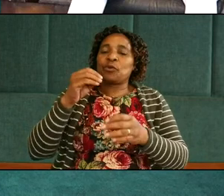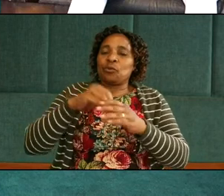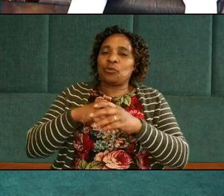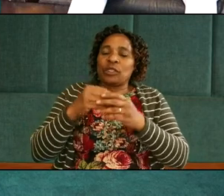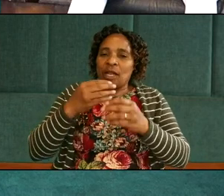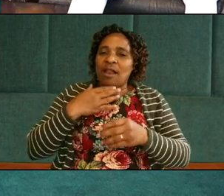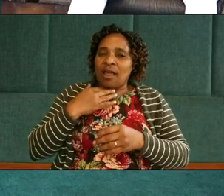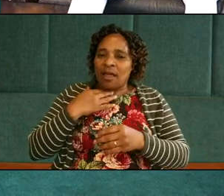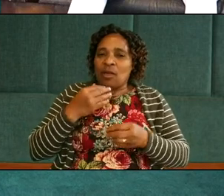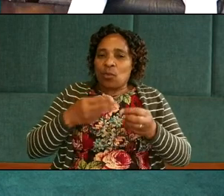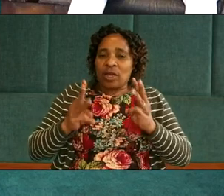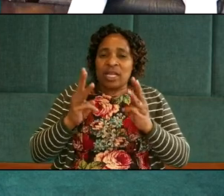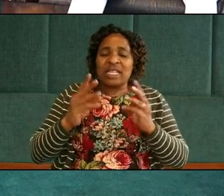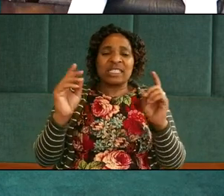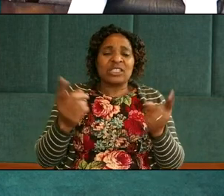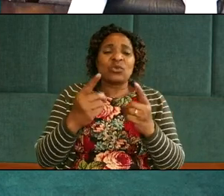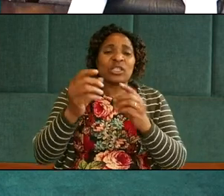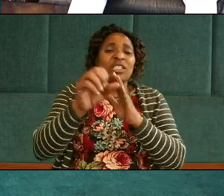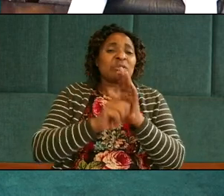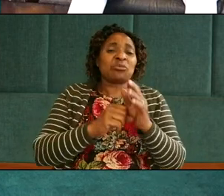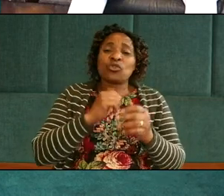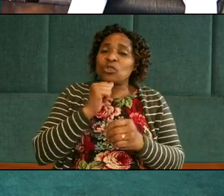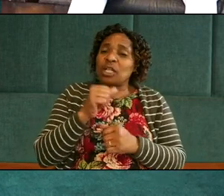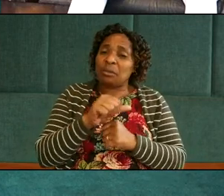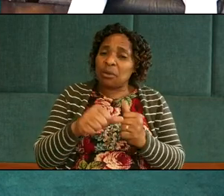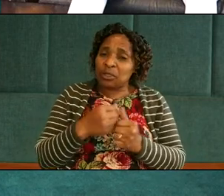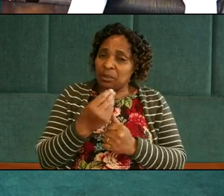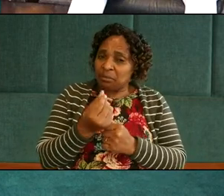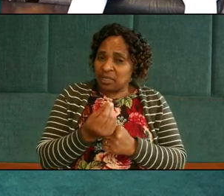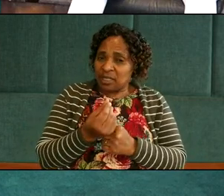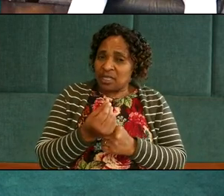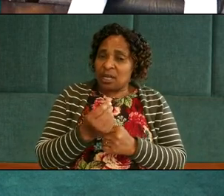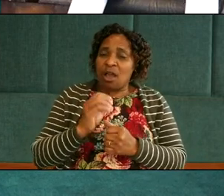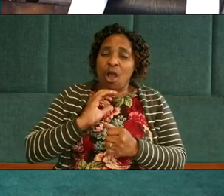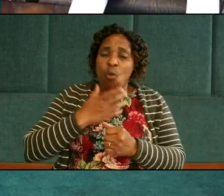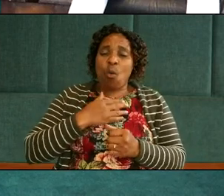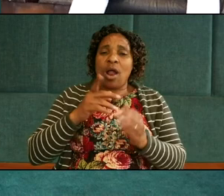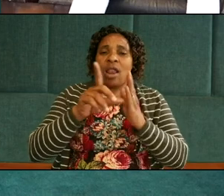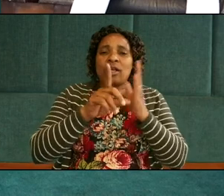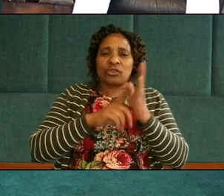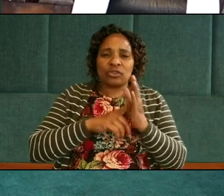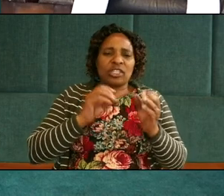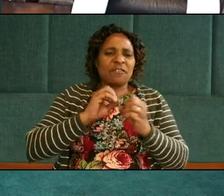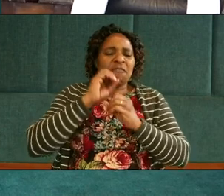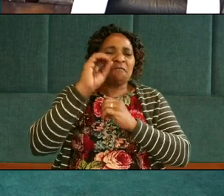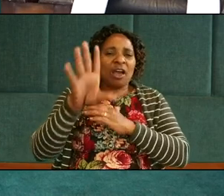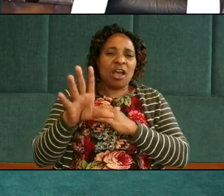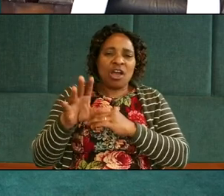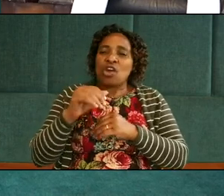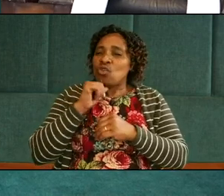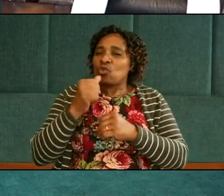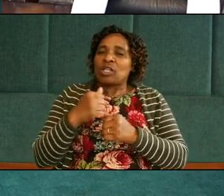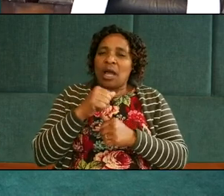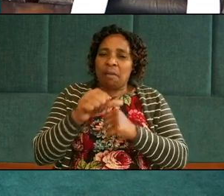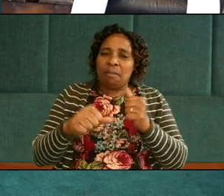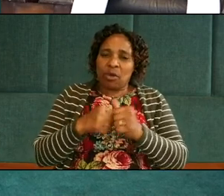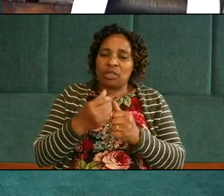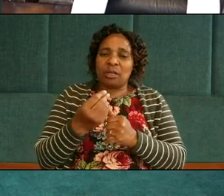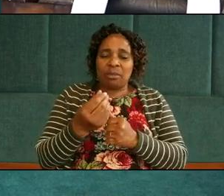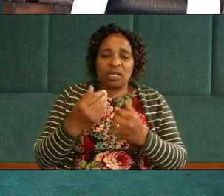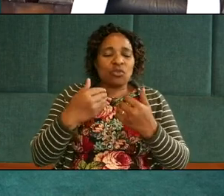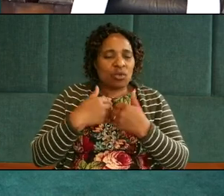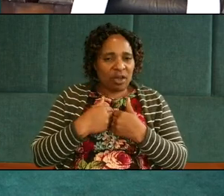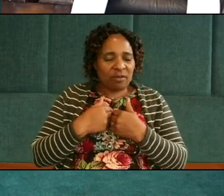know. Stewardship is not just about money. Our lesson today is so far-reaching. It's not just about the money you have. It's